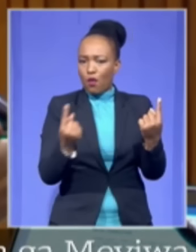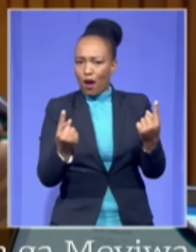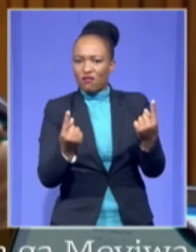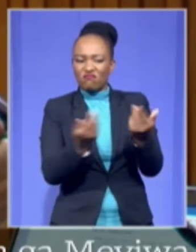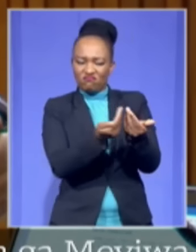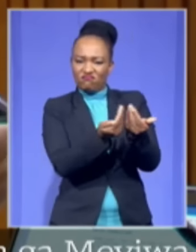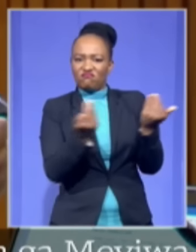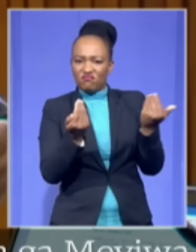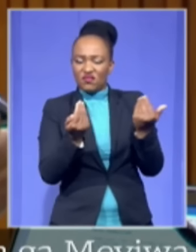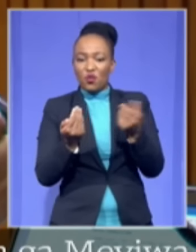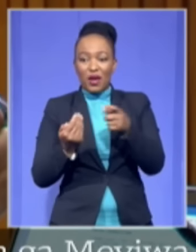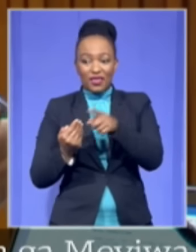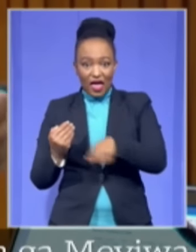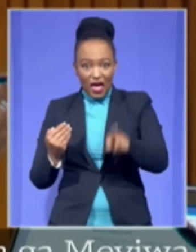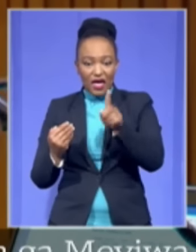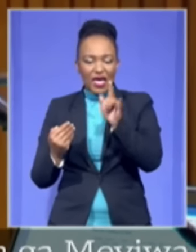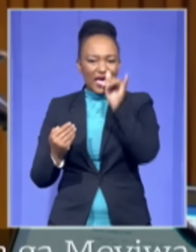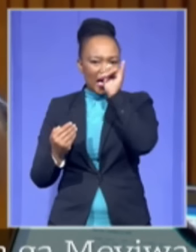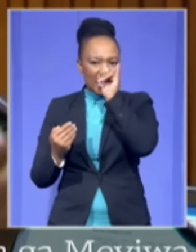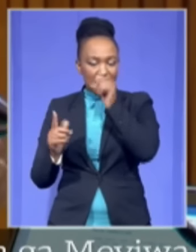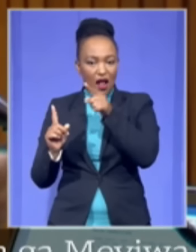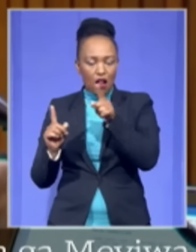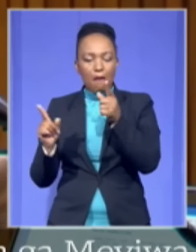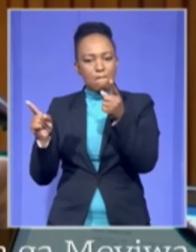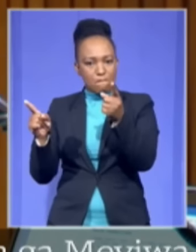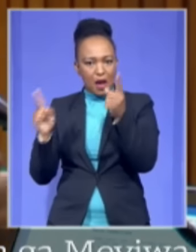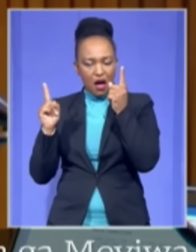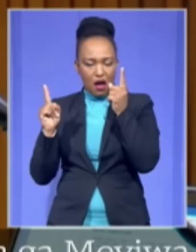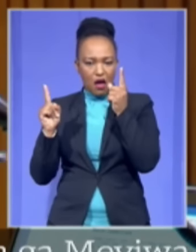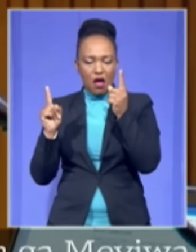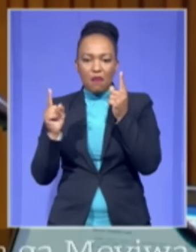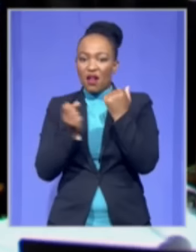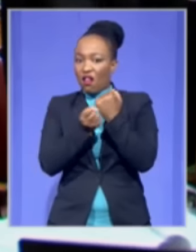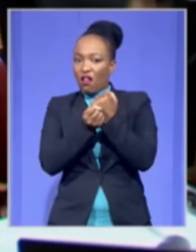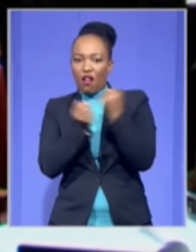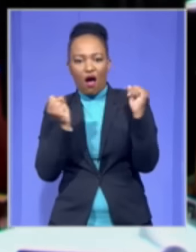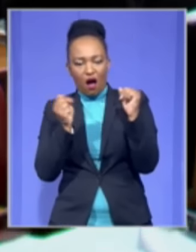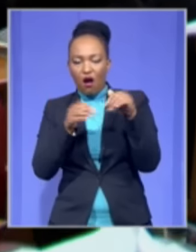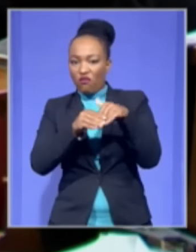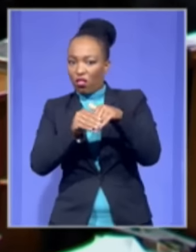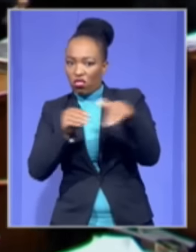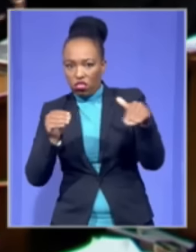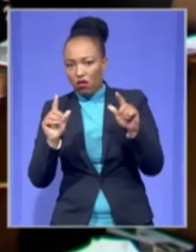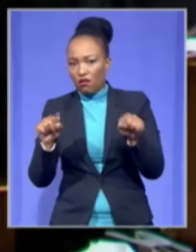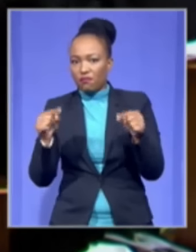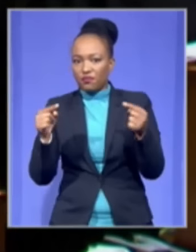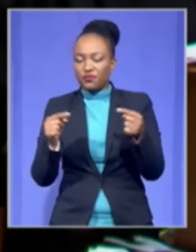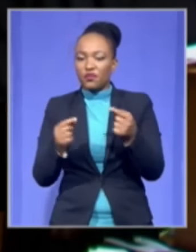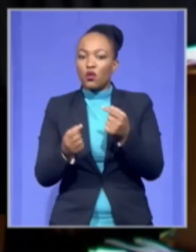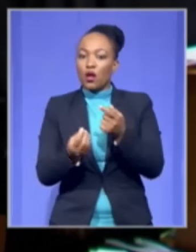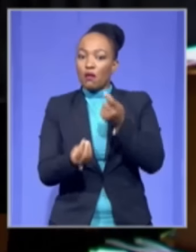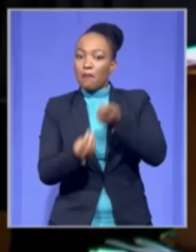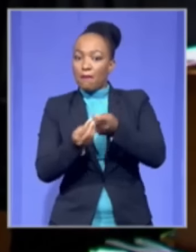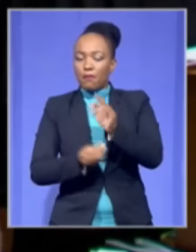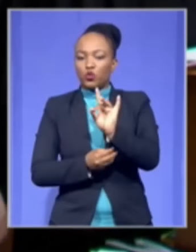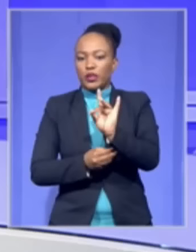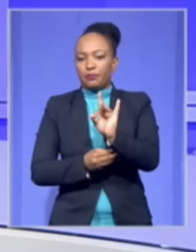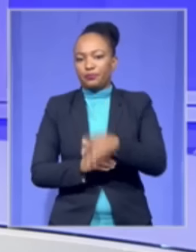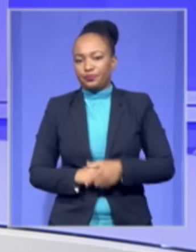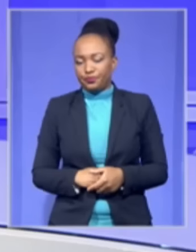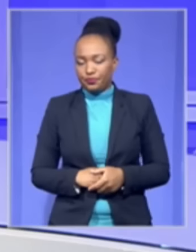ke disenyi tse di matshosetsi thata mme ga ba tshwanela go gololwa. Katlholo e tla rebolwa ka la bobedi.